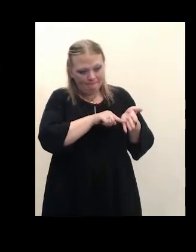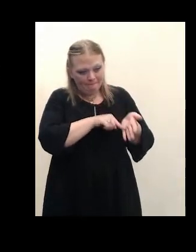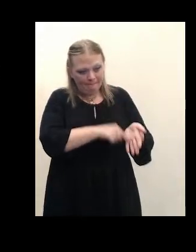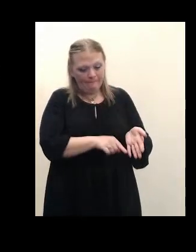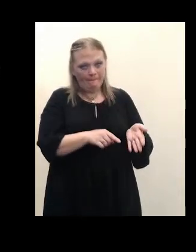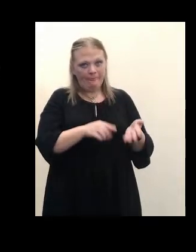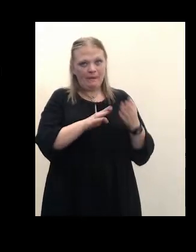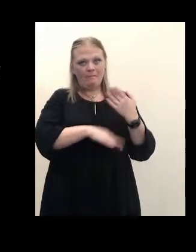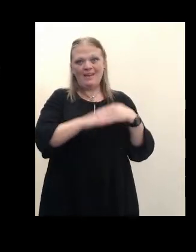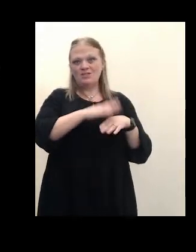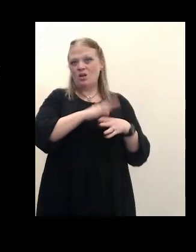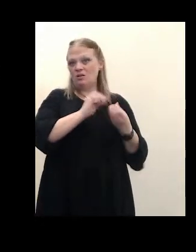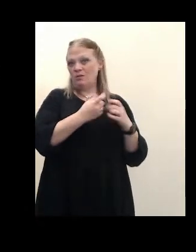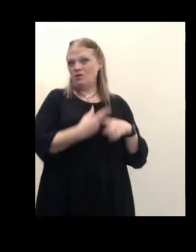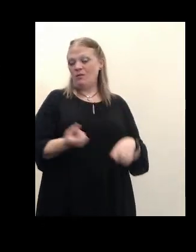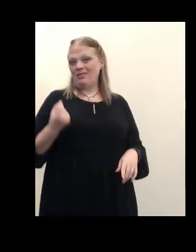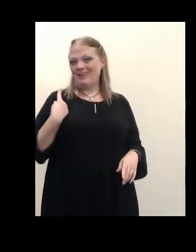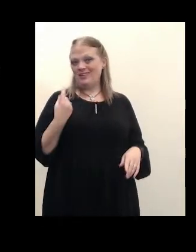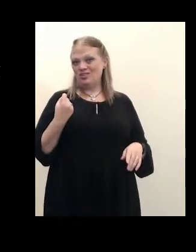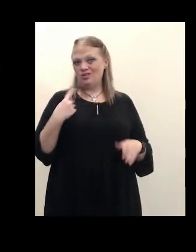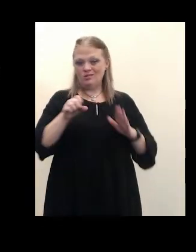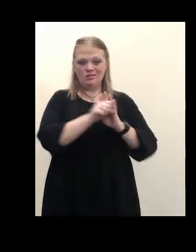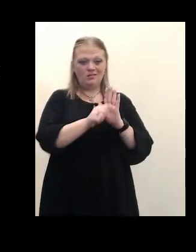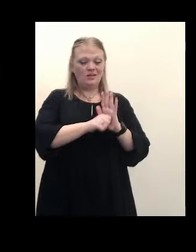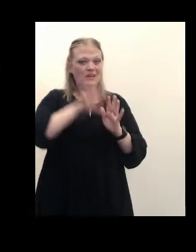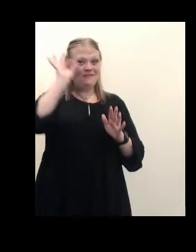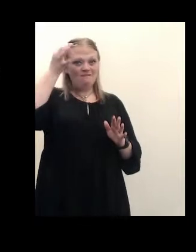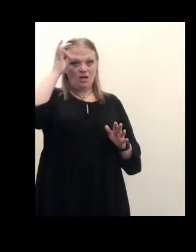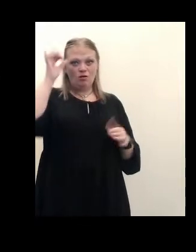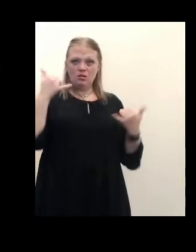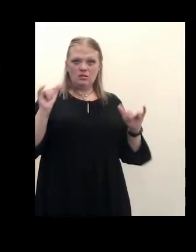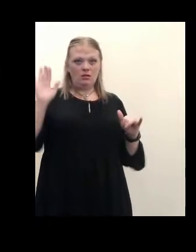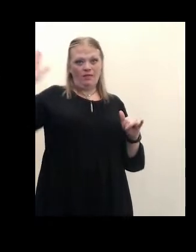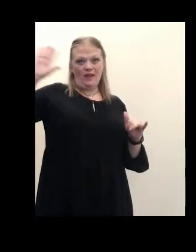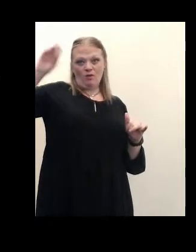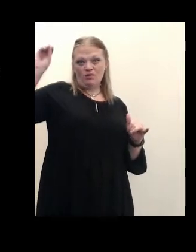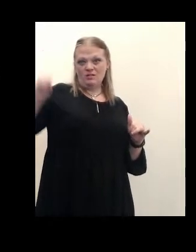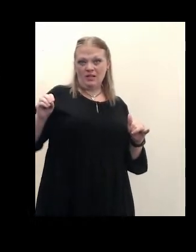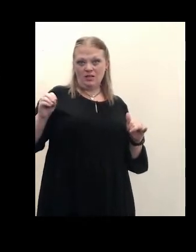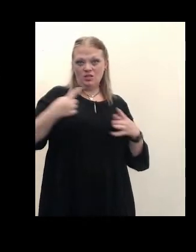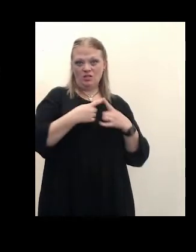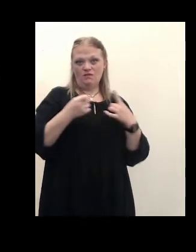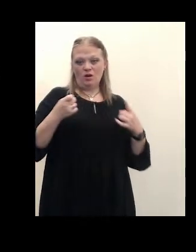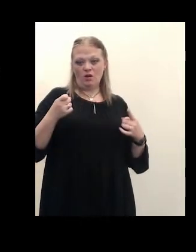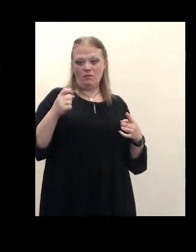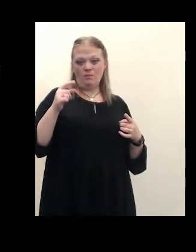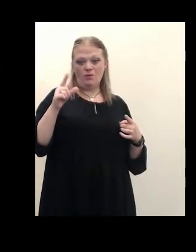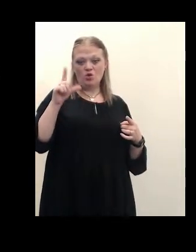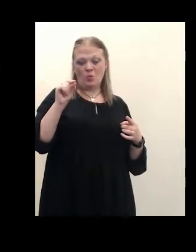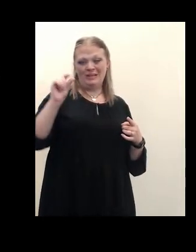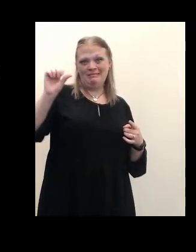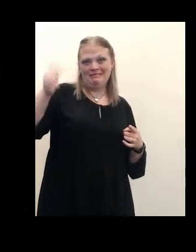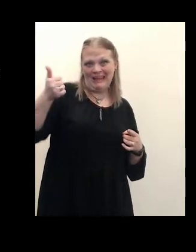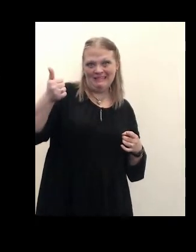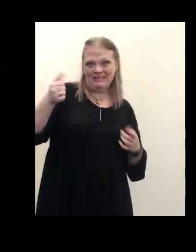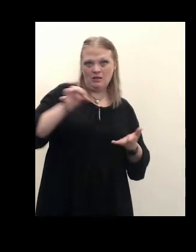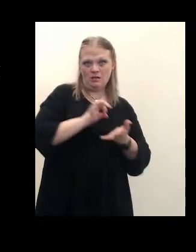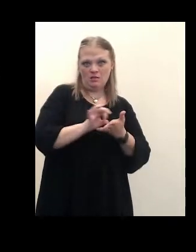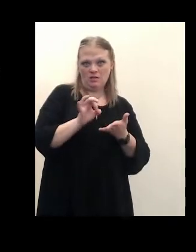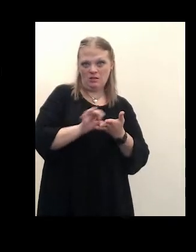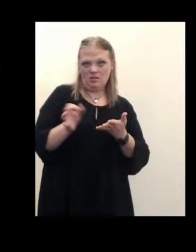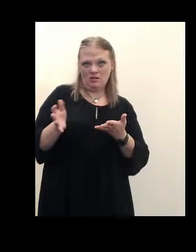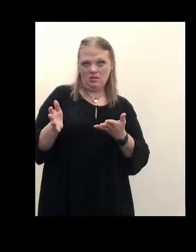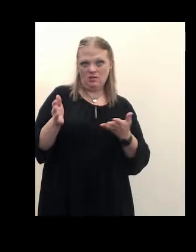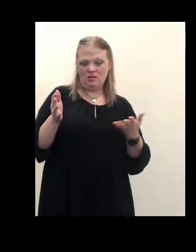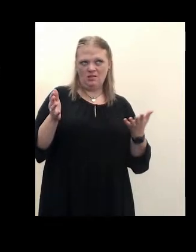last year. The state and the federal government are still doing the percentages based off of the 2010 census data, which in my eyes doesn't